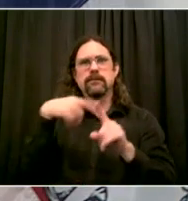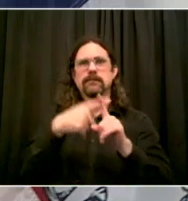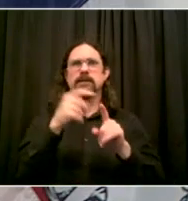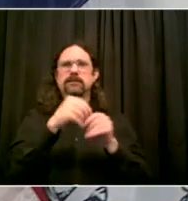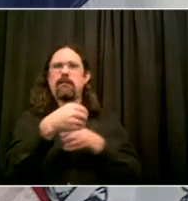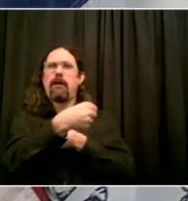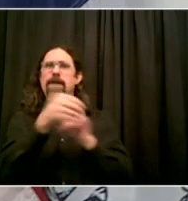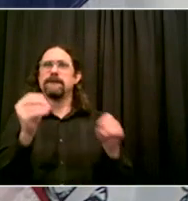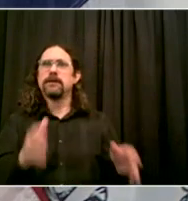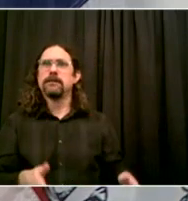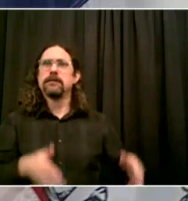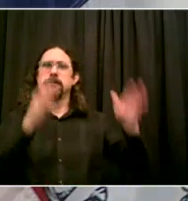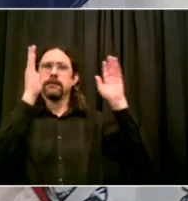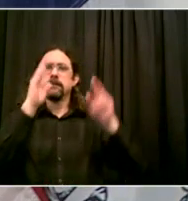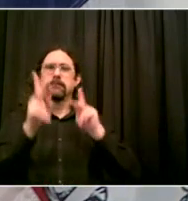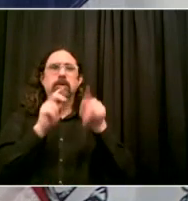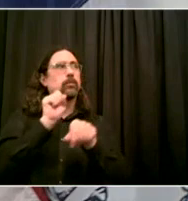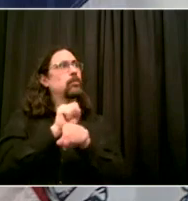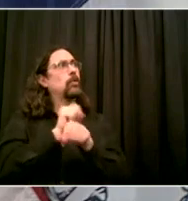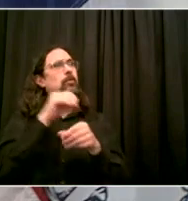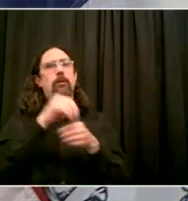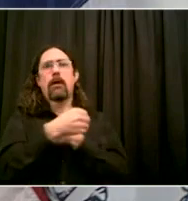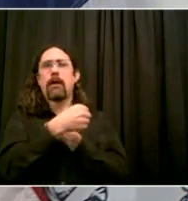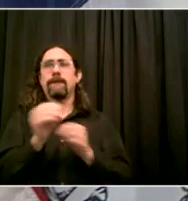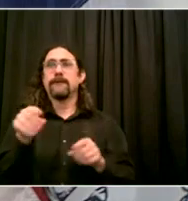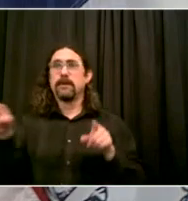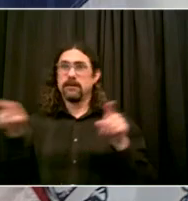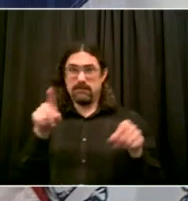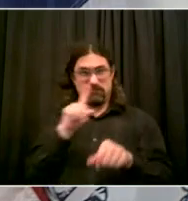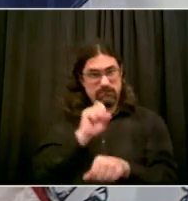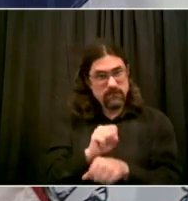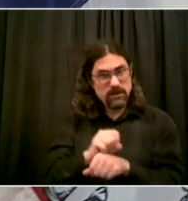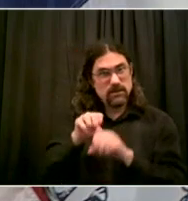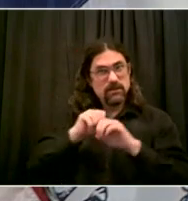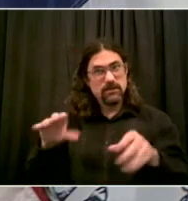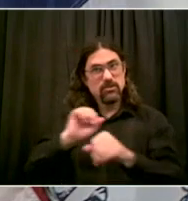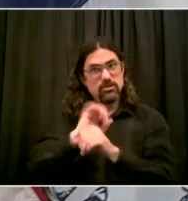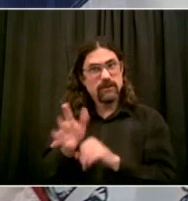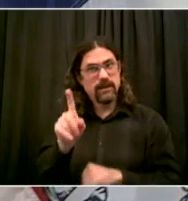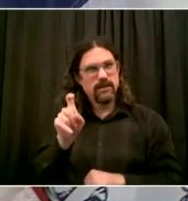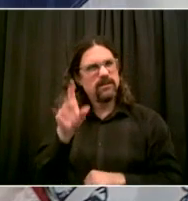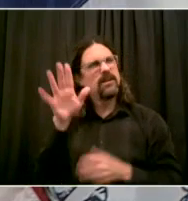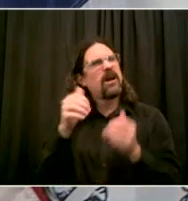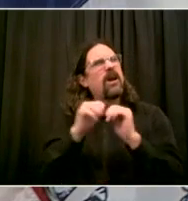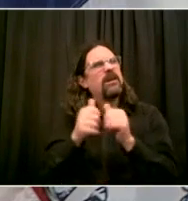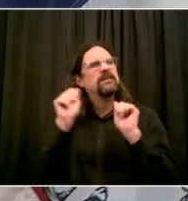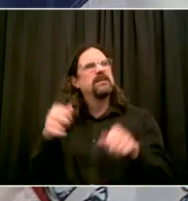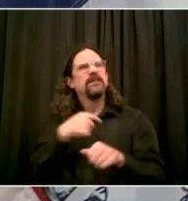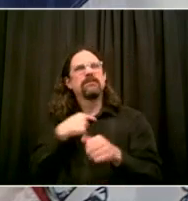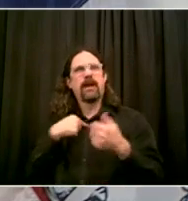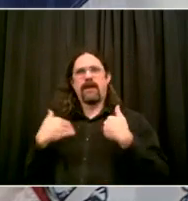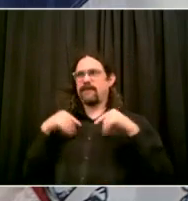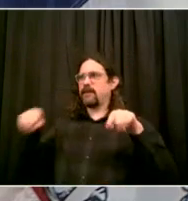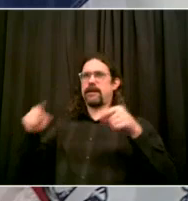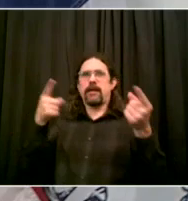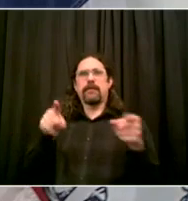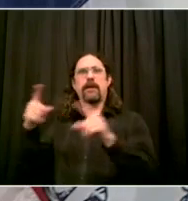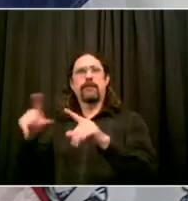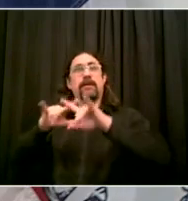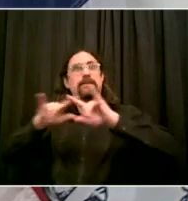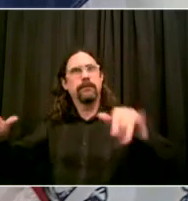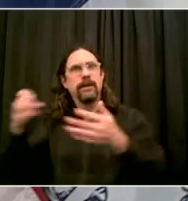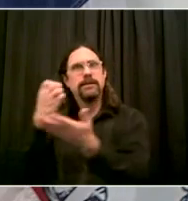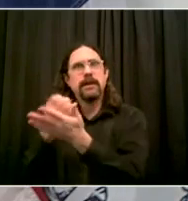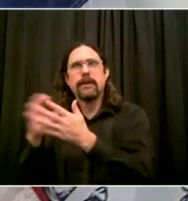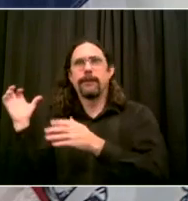to restart the economy, get people back to work? Is there enough focus being placed on the